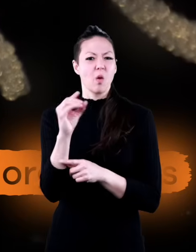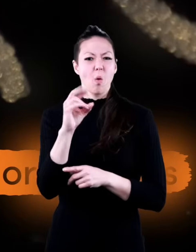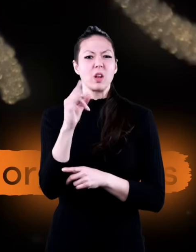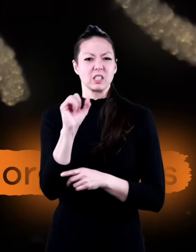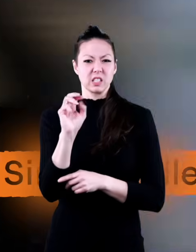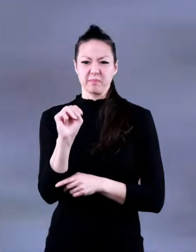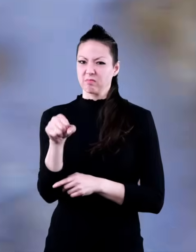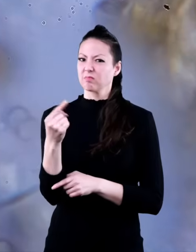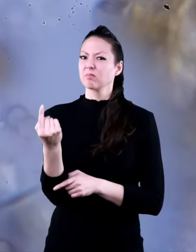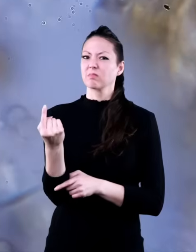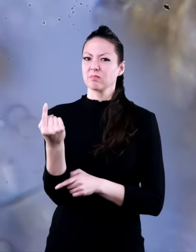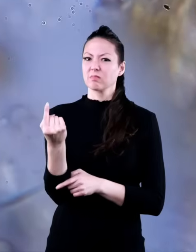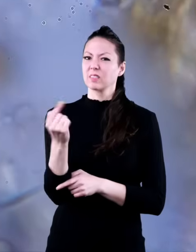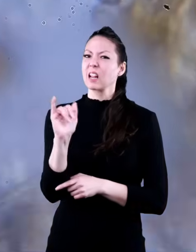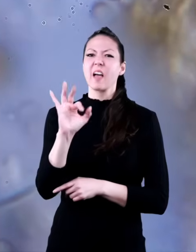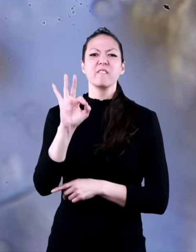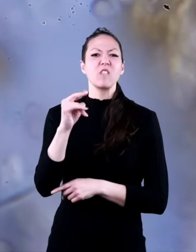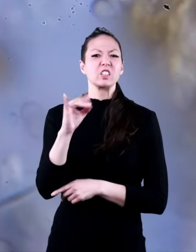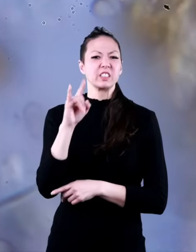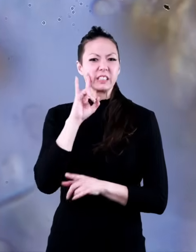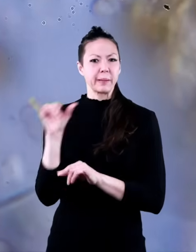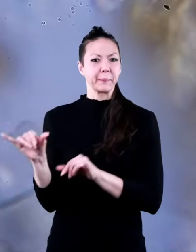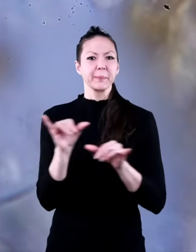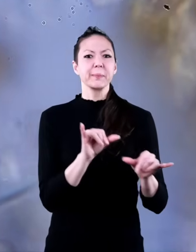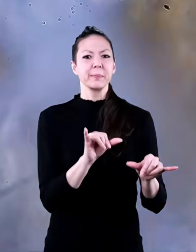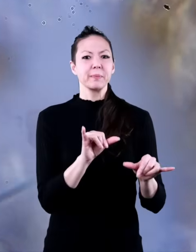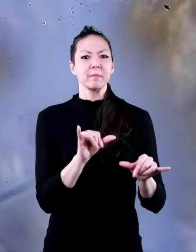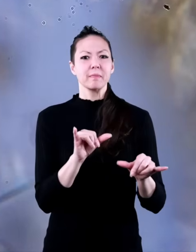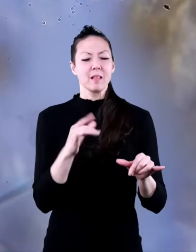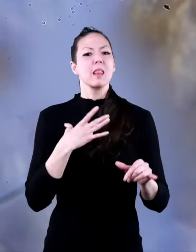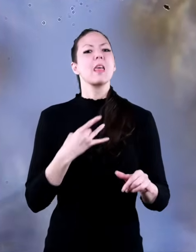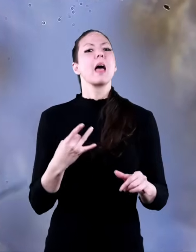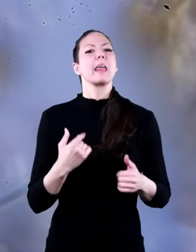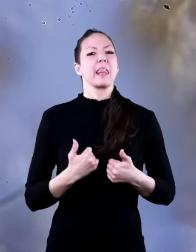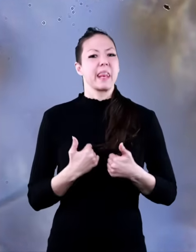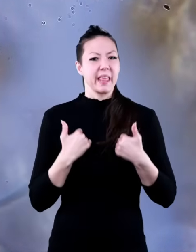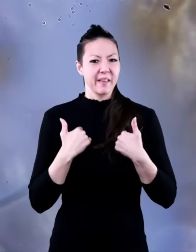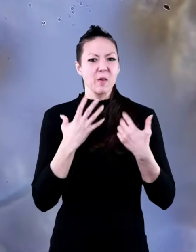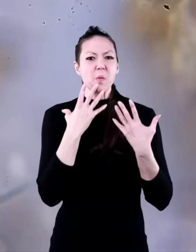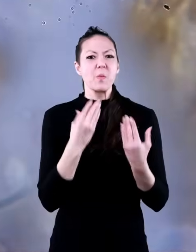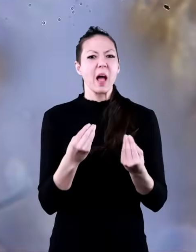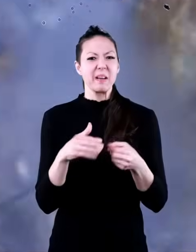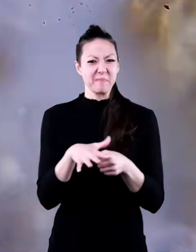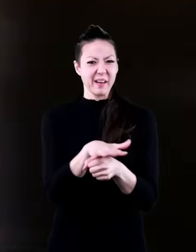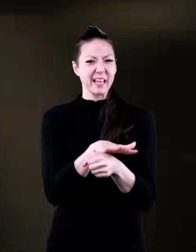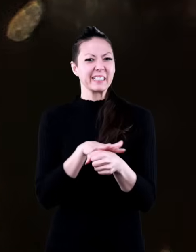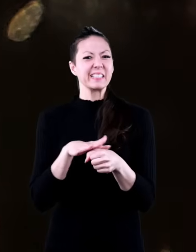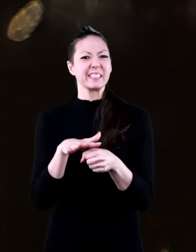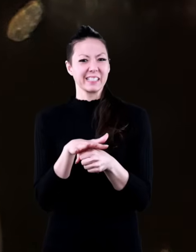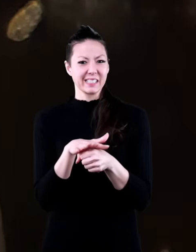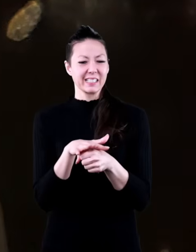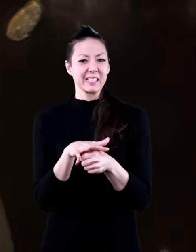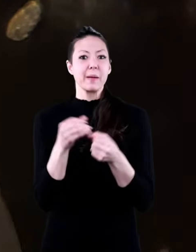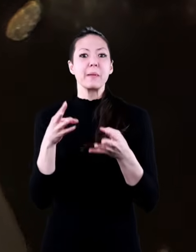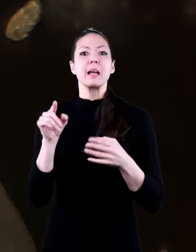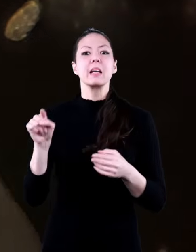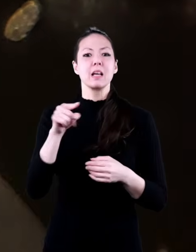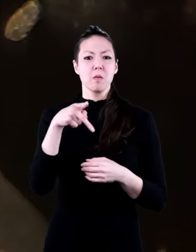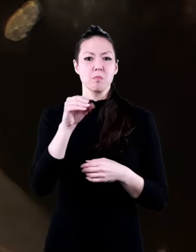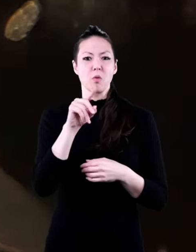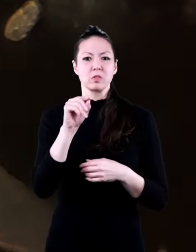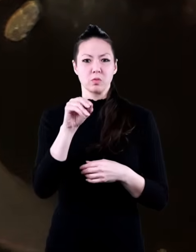organisms and like fungi they like to live in wet places many